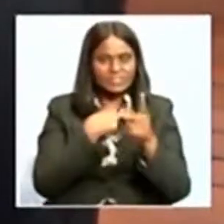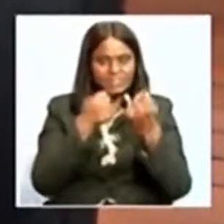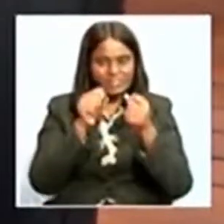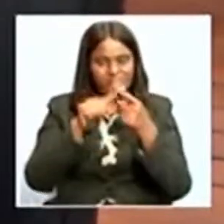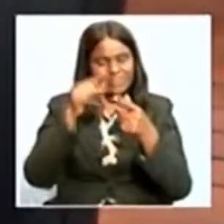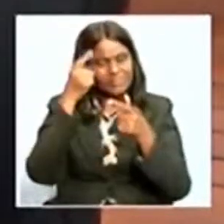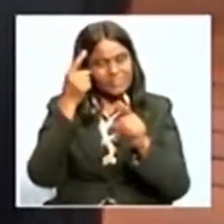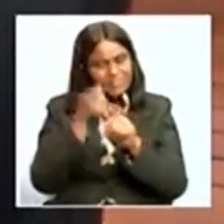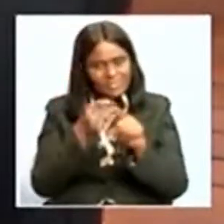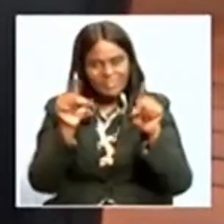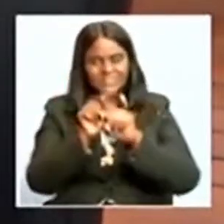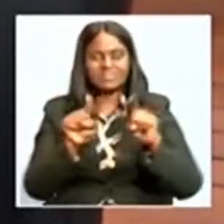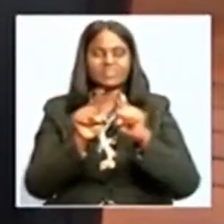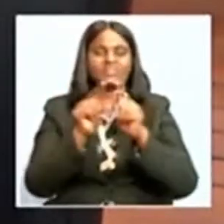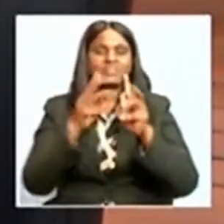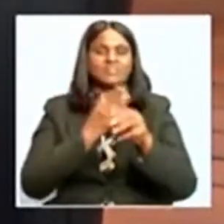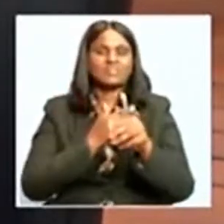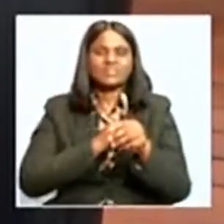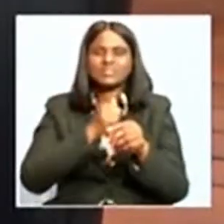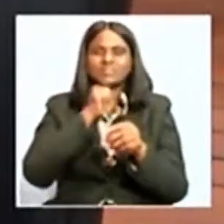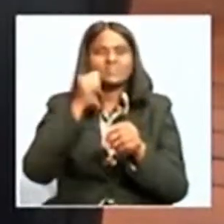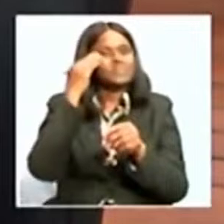understand it from that context. I don't know